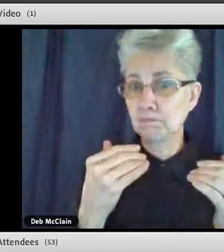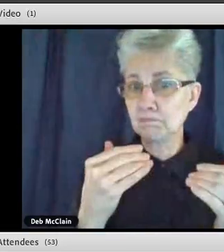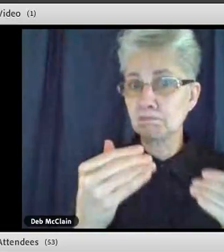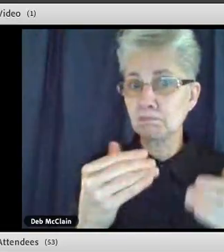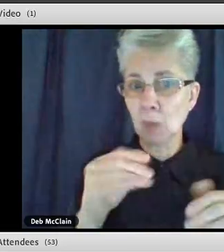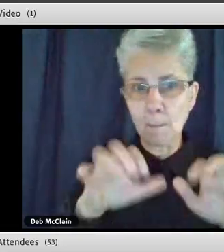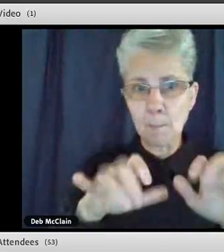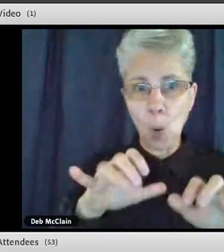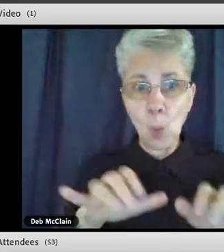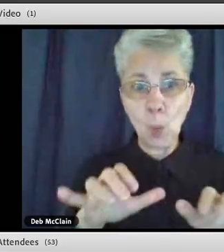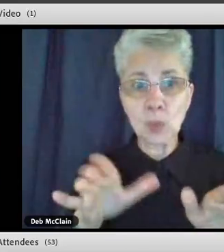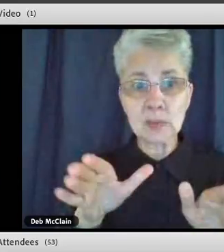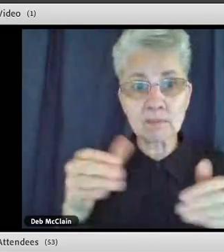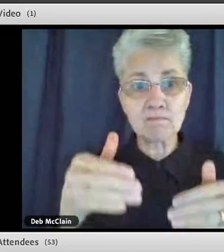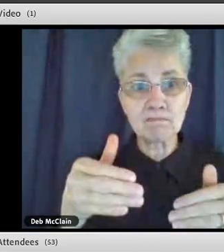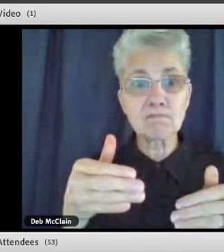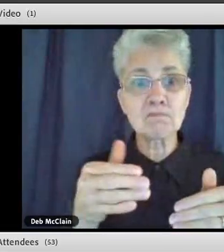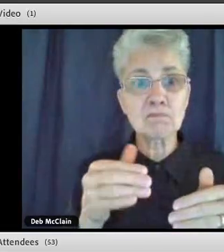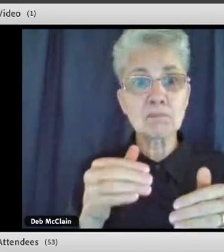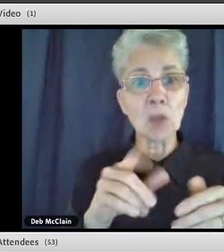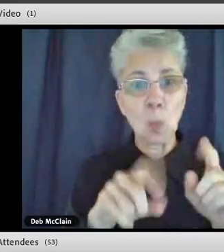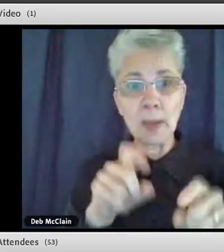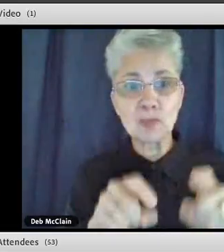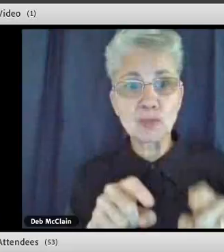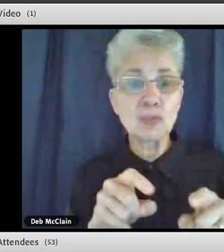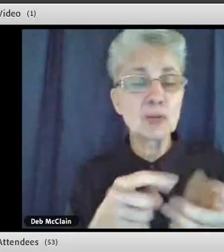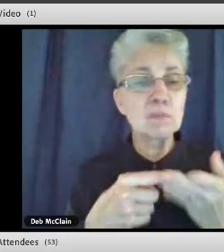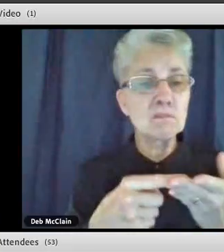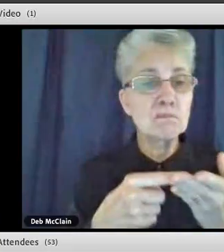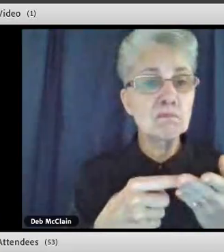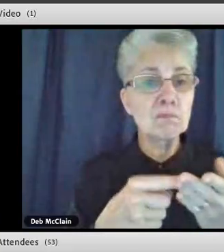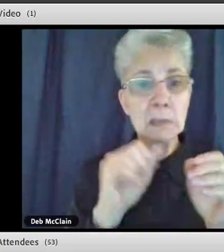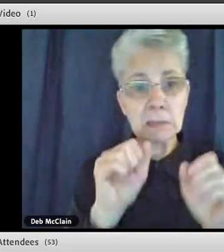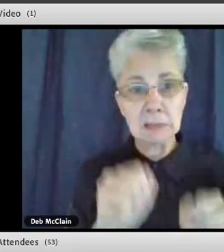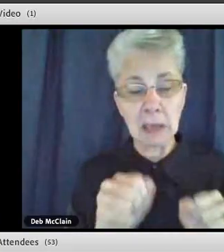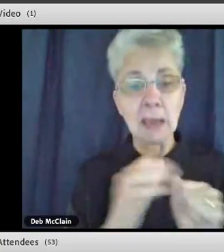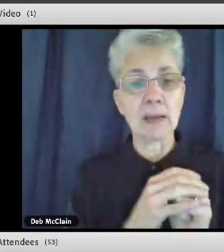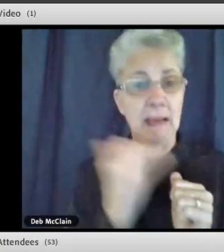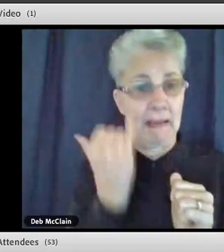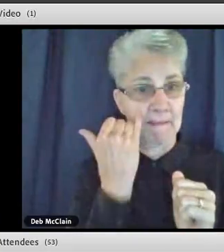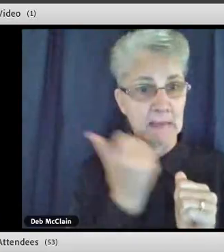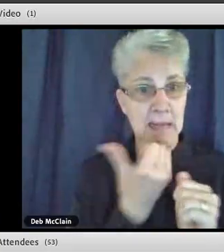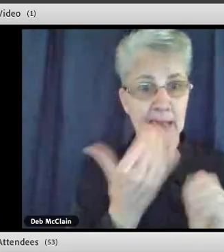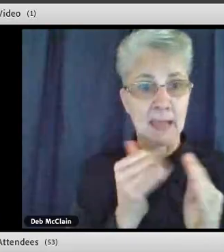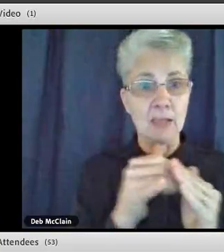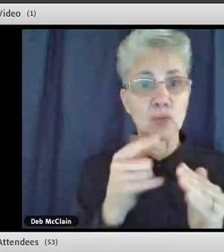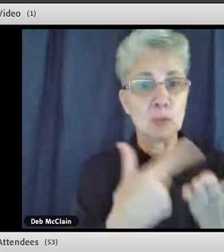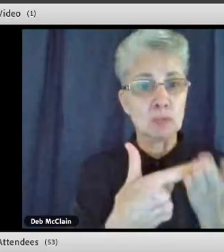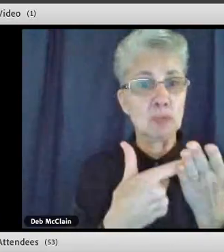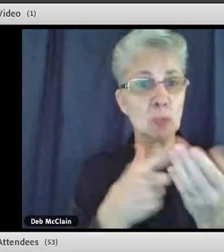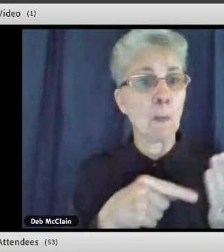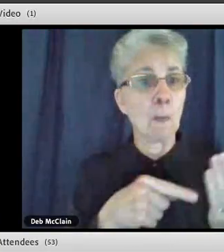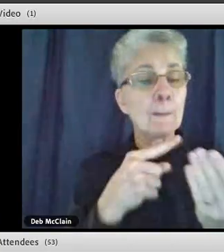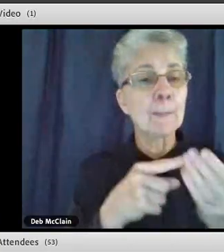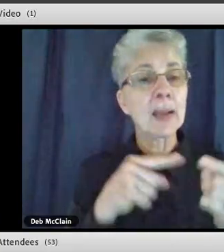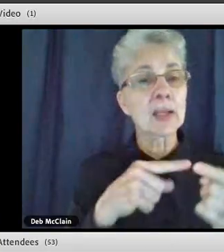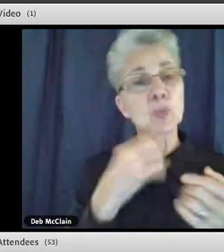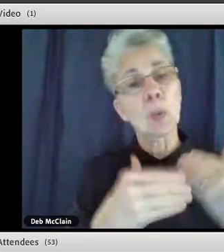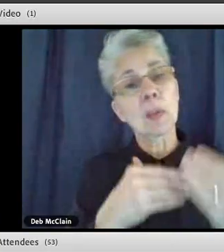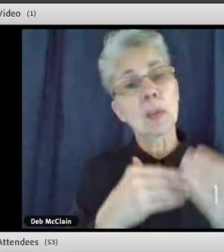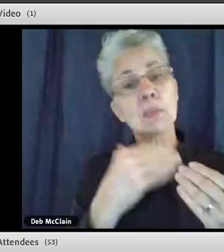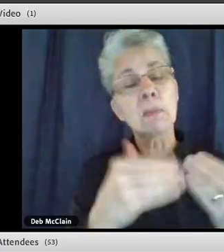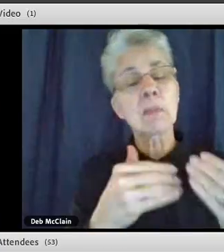post questions or comments in the chat area if you do have anything that you want to talk about as we're going along.